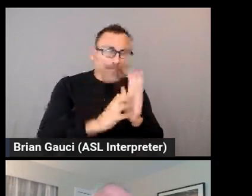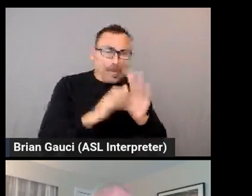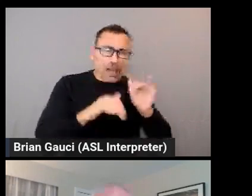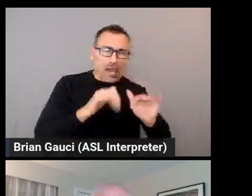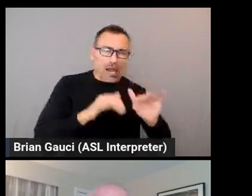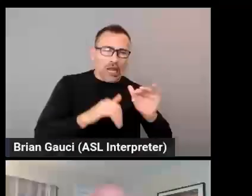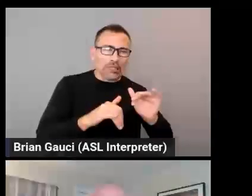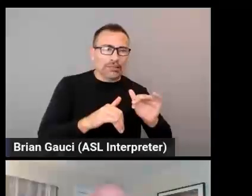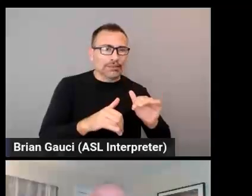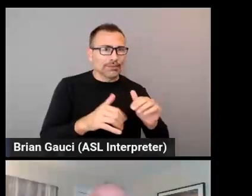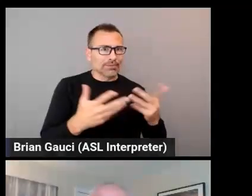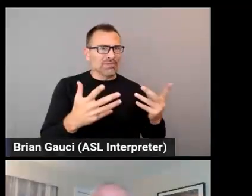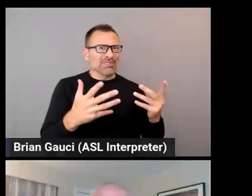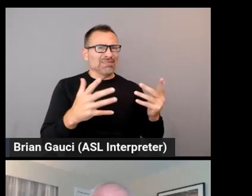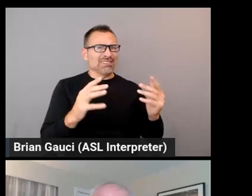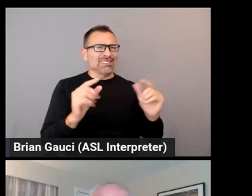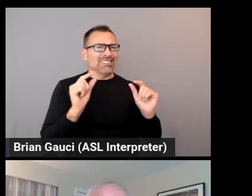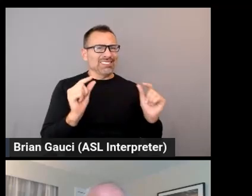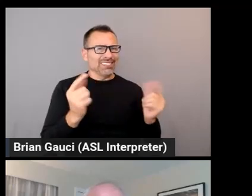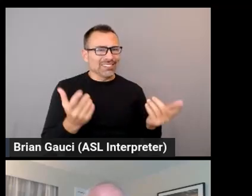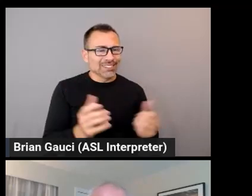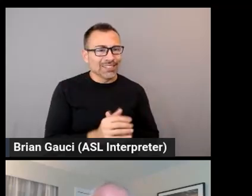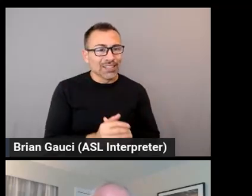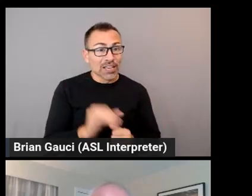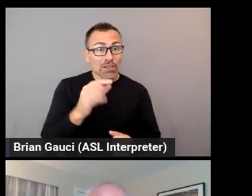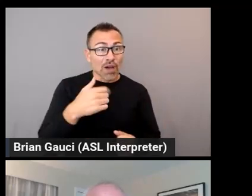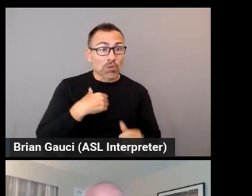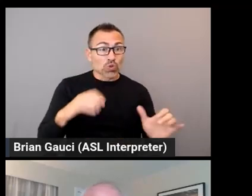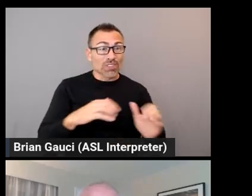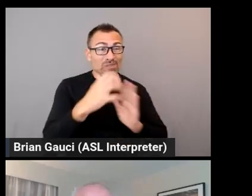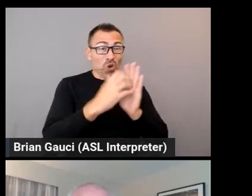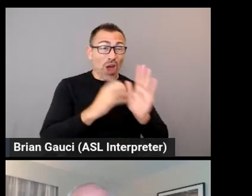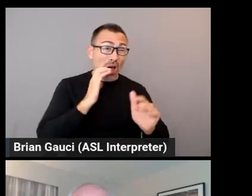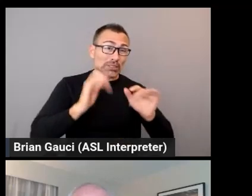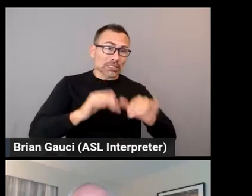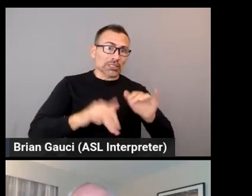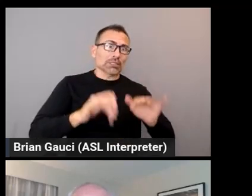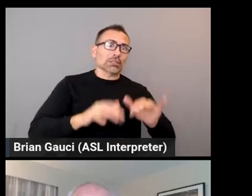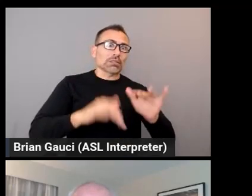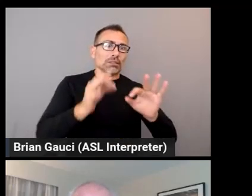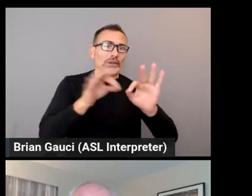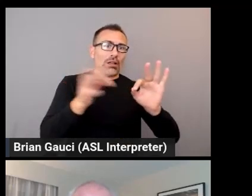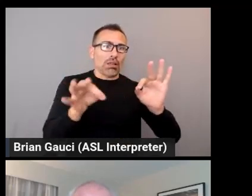a template, we'd have written an awful lot of stuff by this point. Yeah, I mean, let's and see. then trying